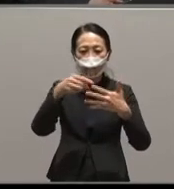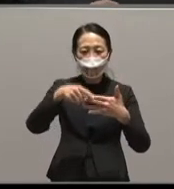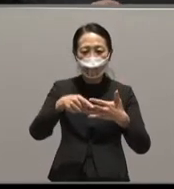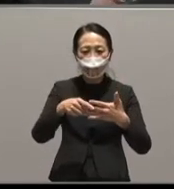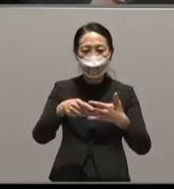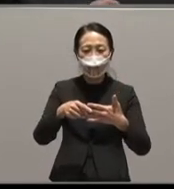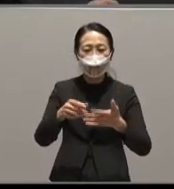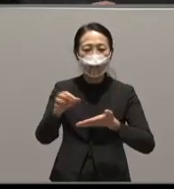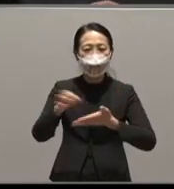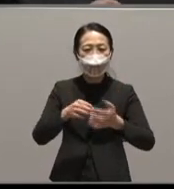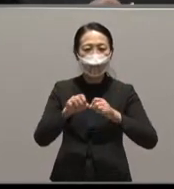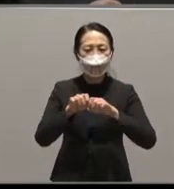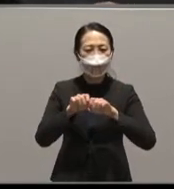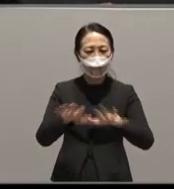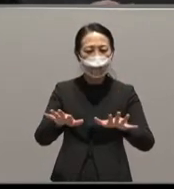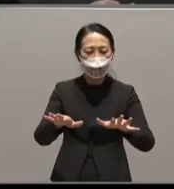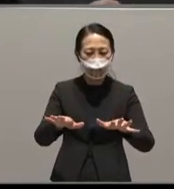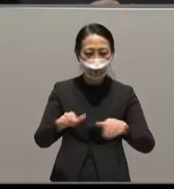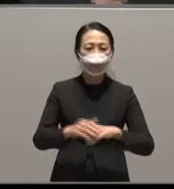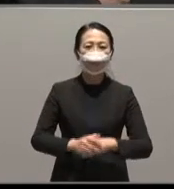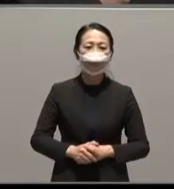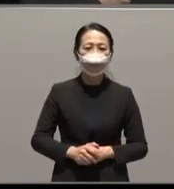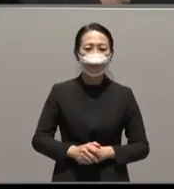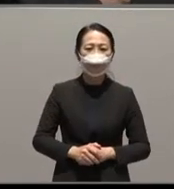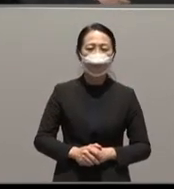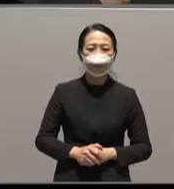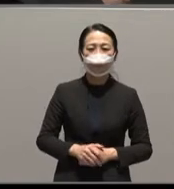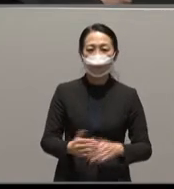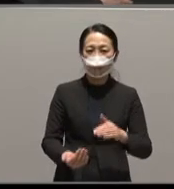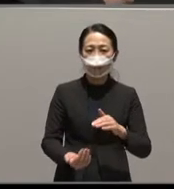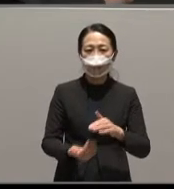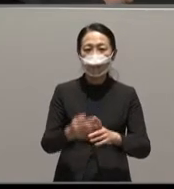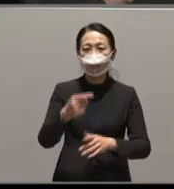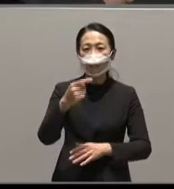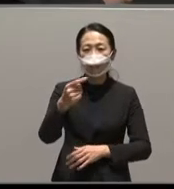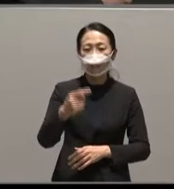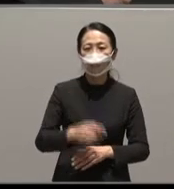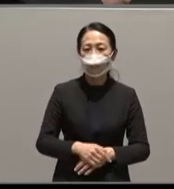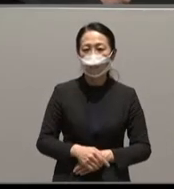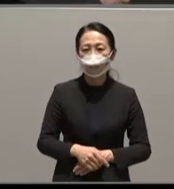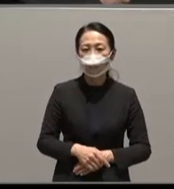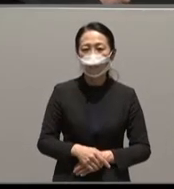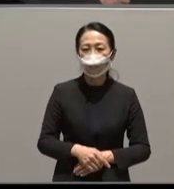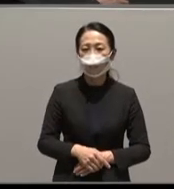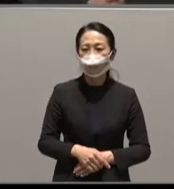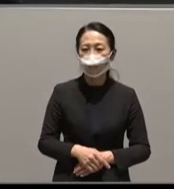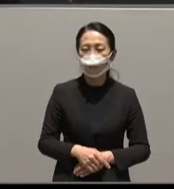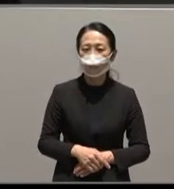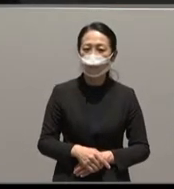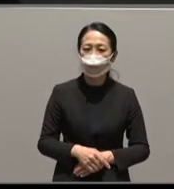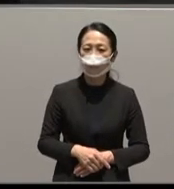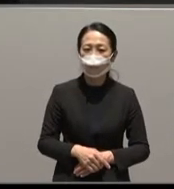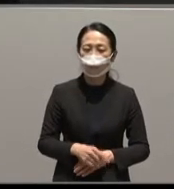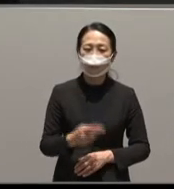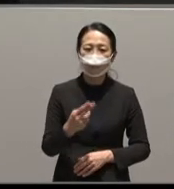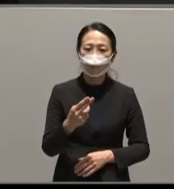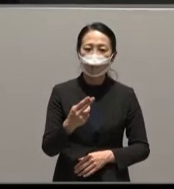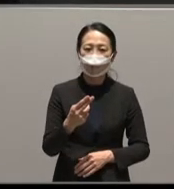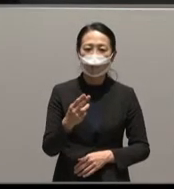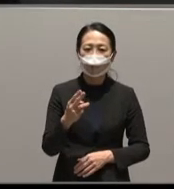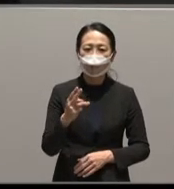in 2018, and then in the United States. And this became the bestseller. And it was a very